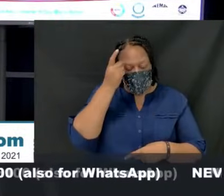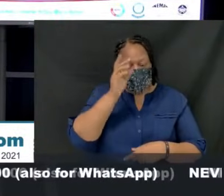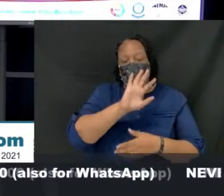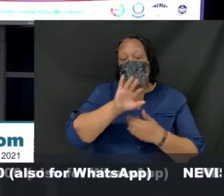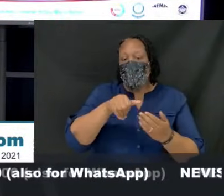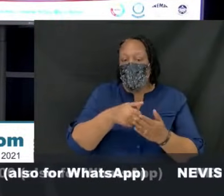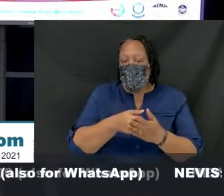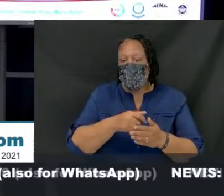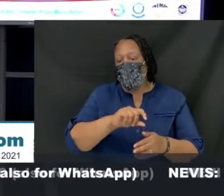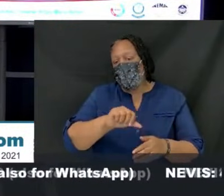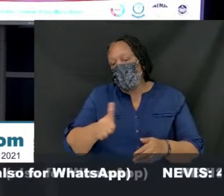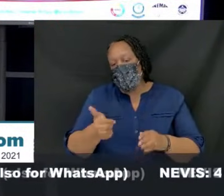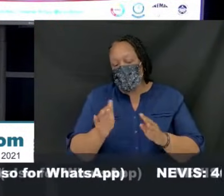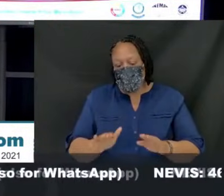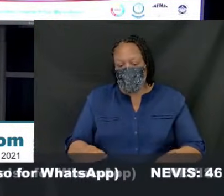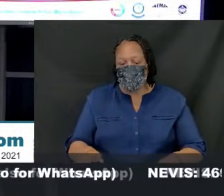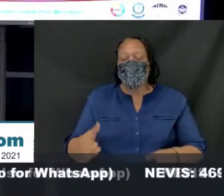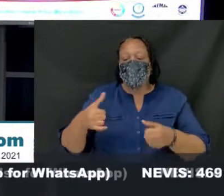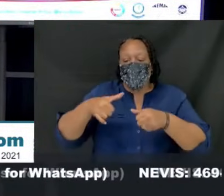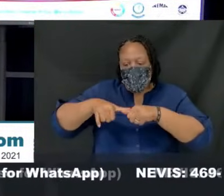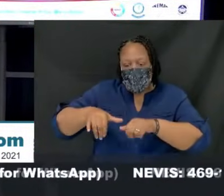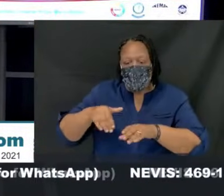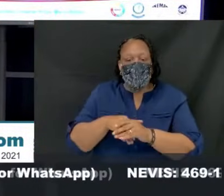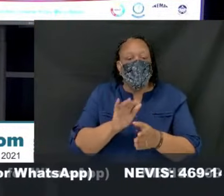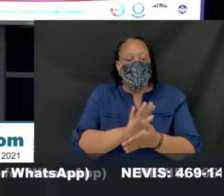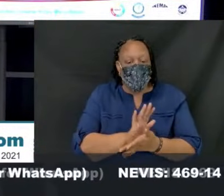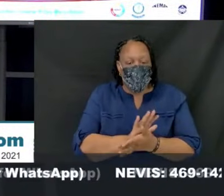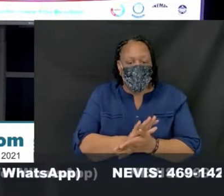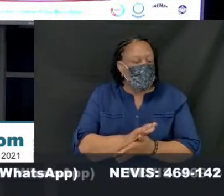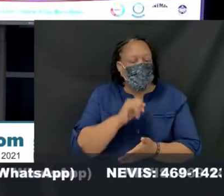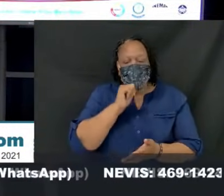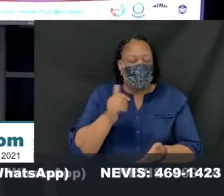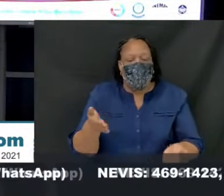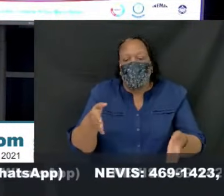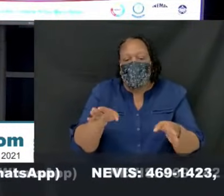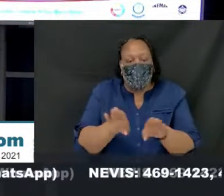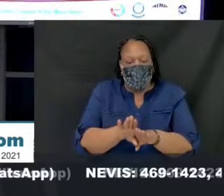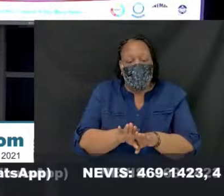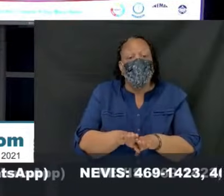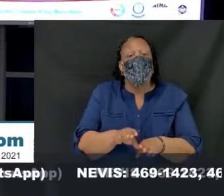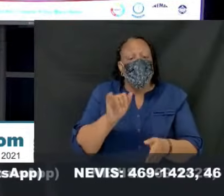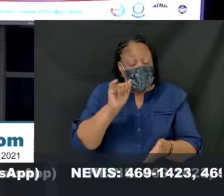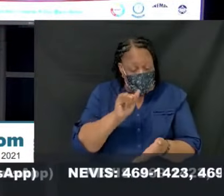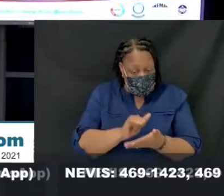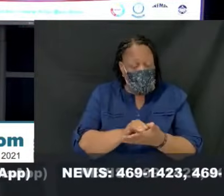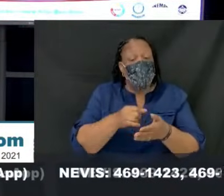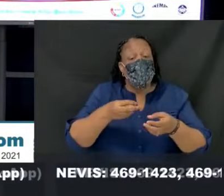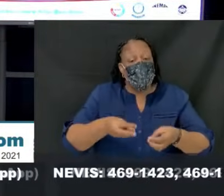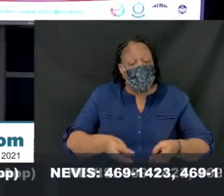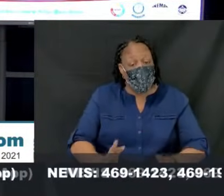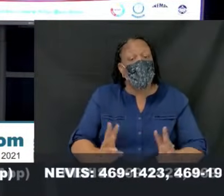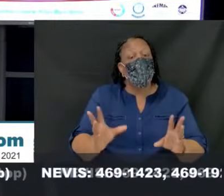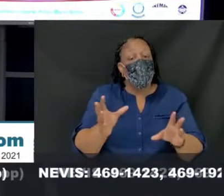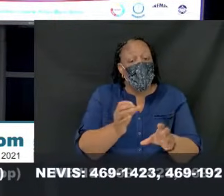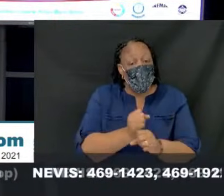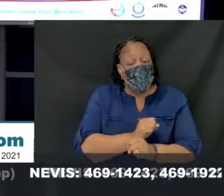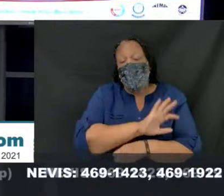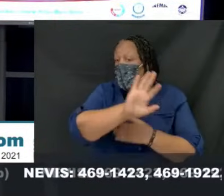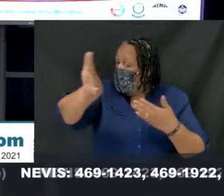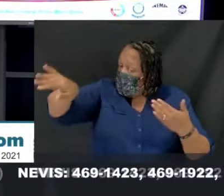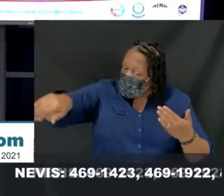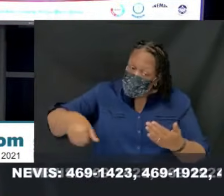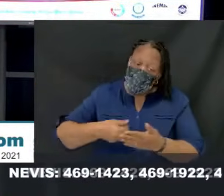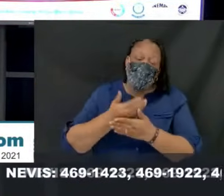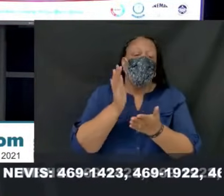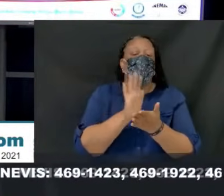the necessary investigations, there will be no need for that school or class to be closed down. And so that is the way we are moving forward, and that is how we will